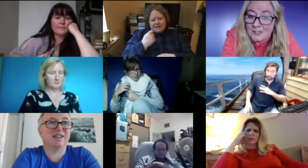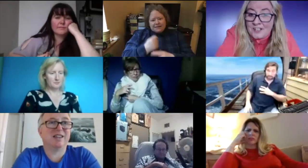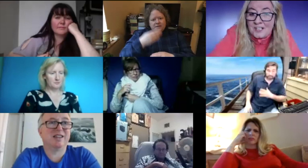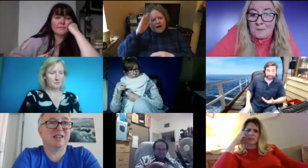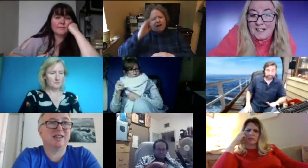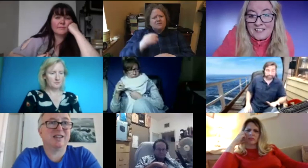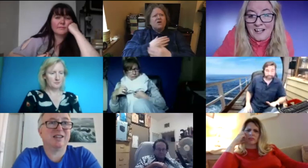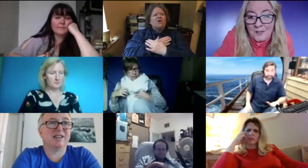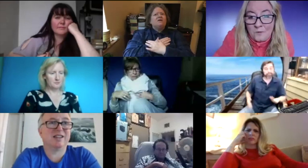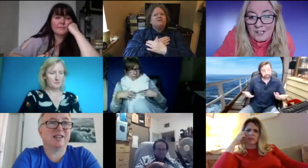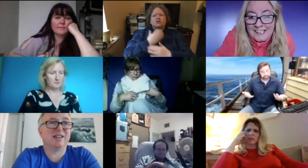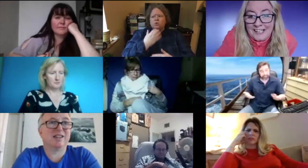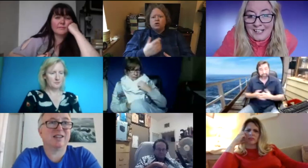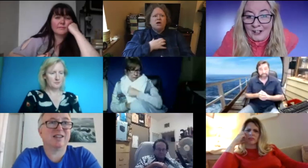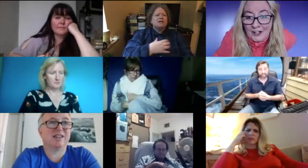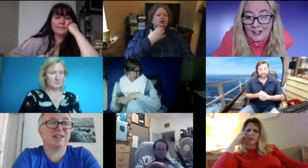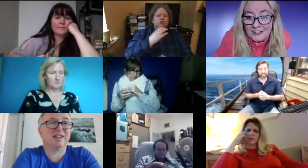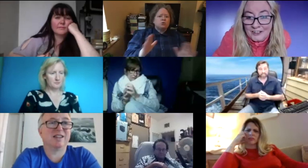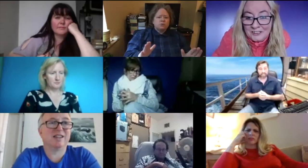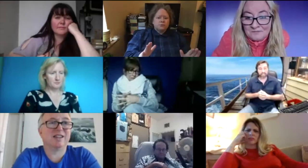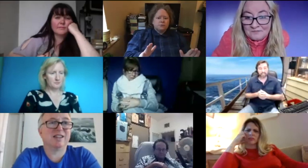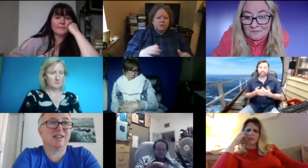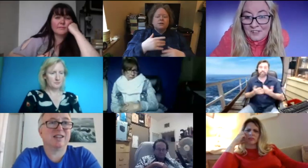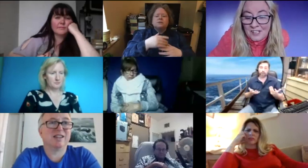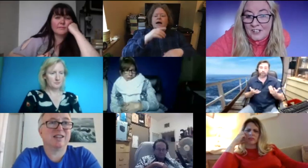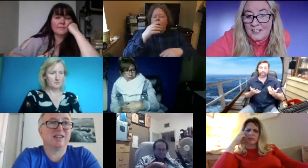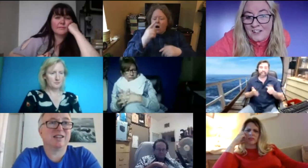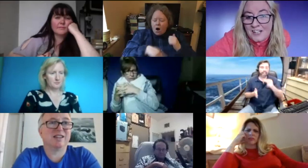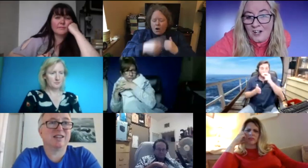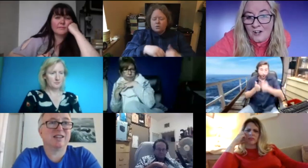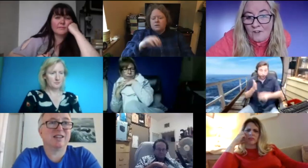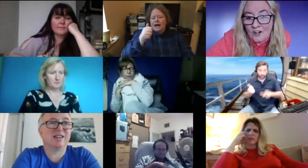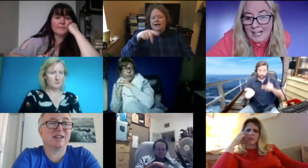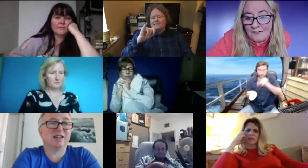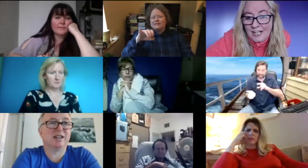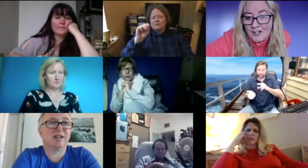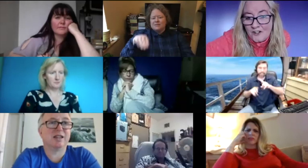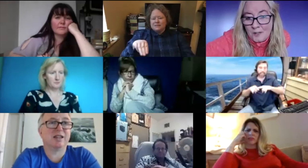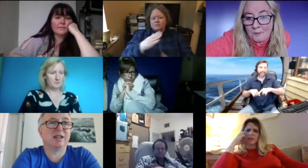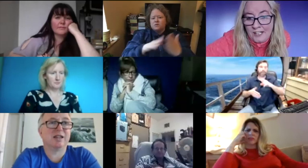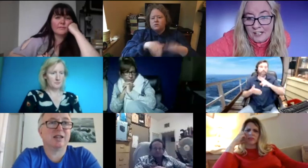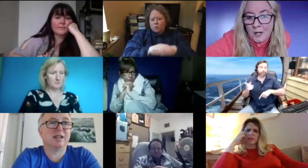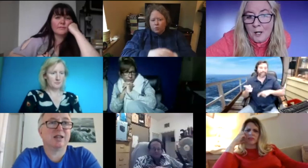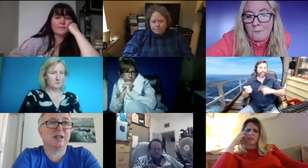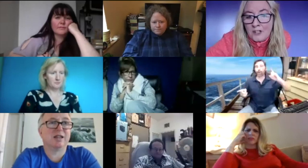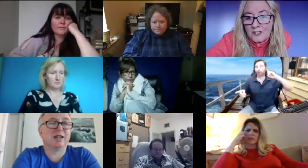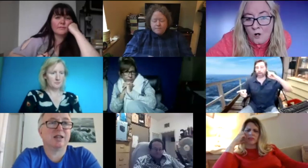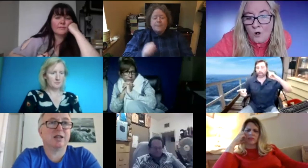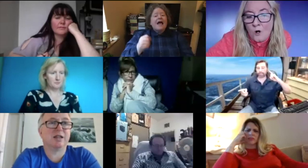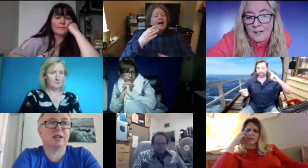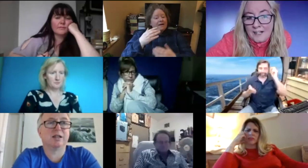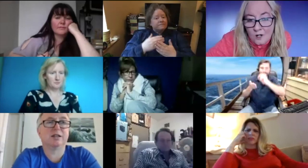So this is based on what he had heard. There's not a love or hate relationship here, but